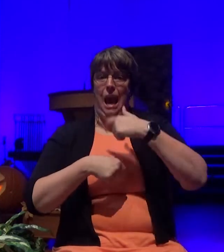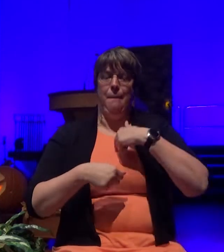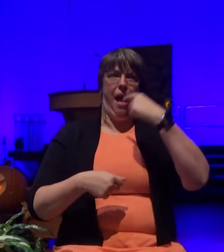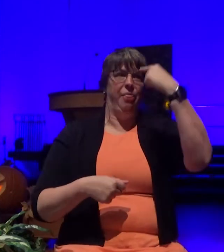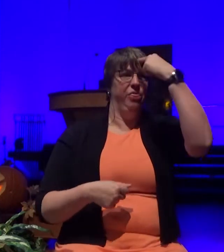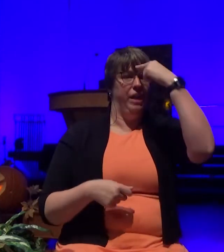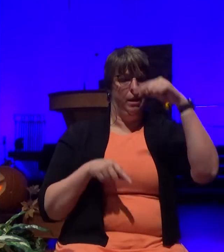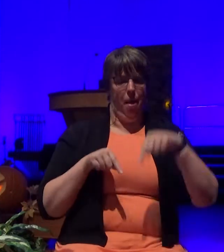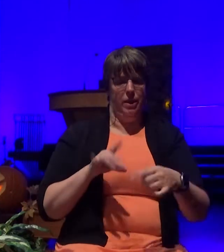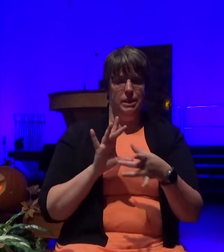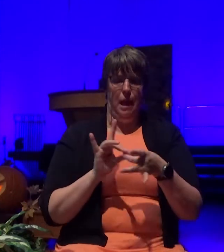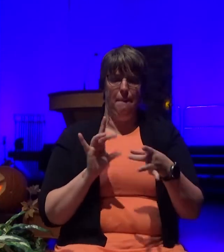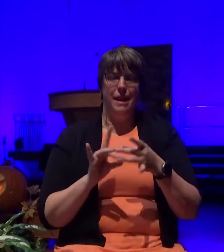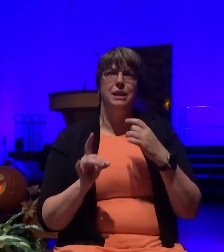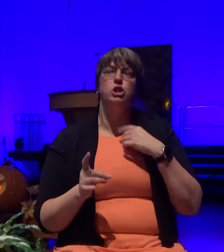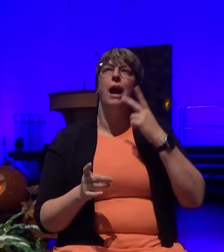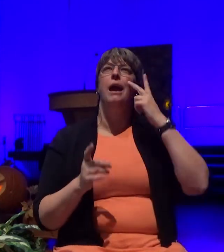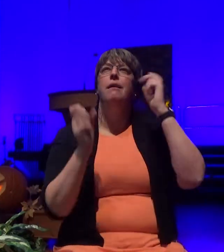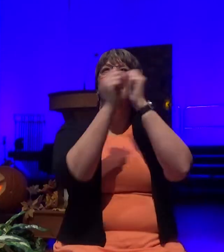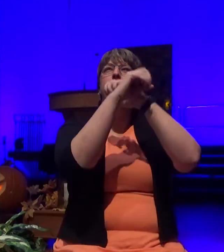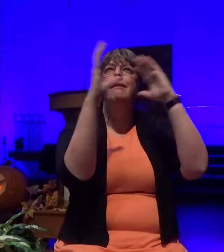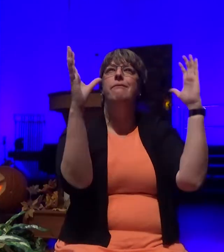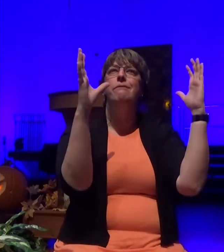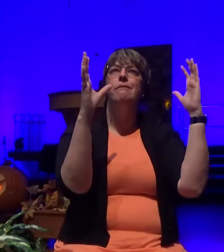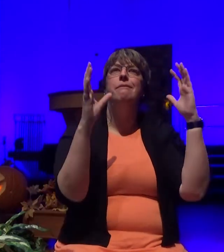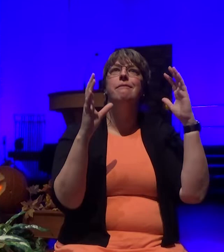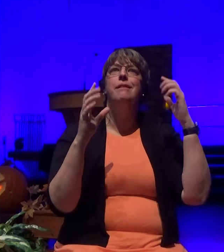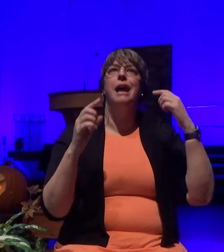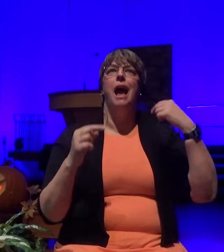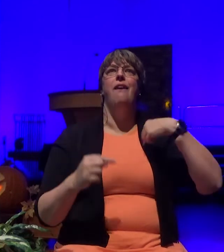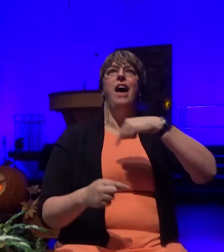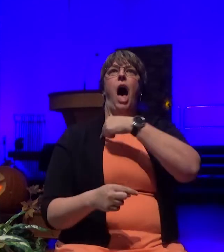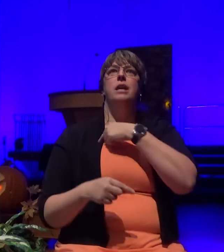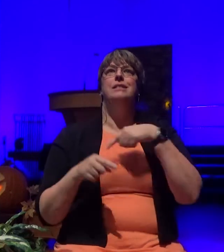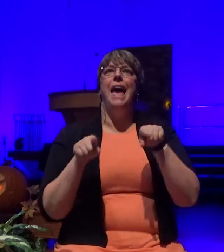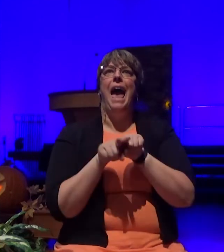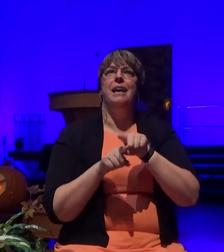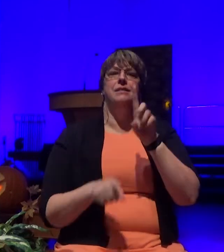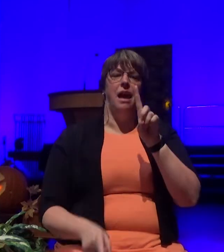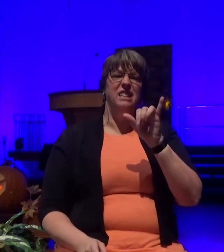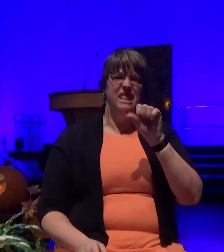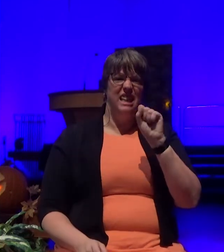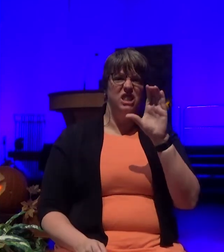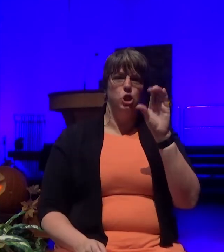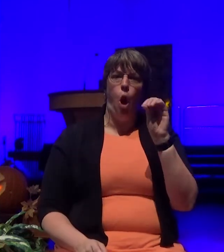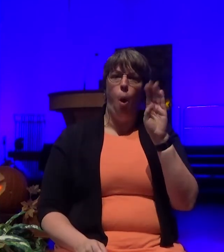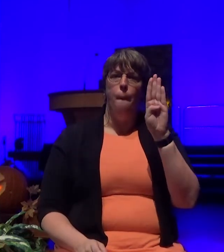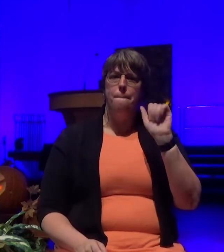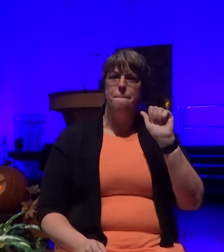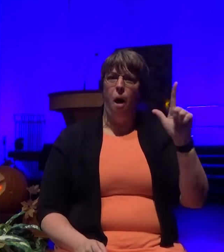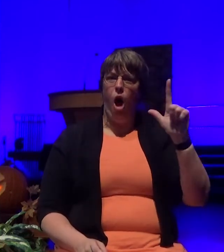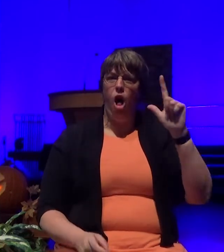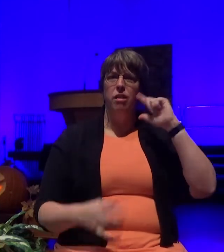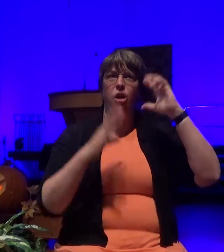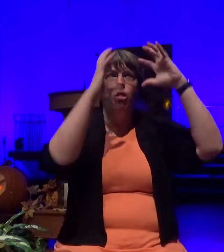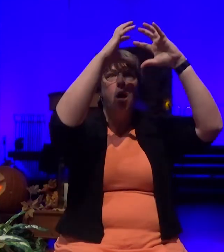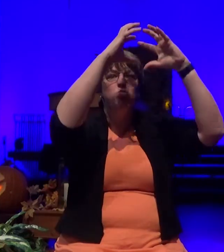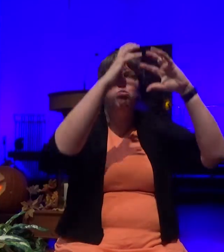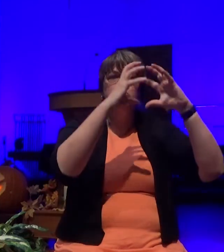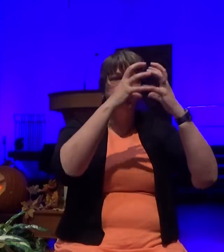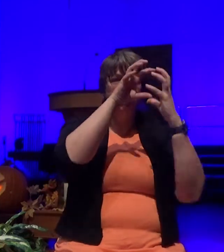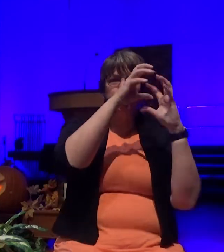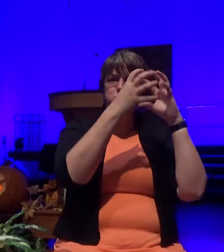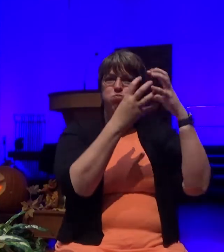seeing each one of us like a disco ball. And I didn't have a disco ball costume, so I did